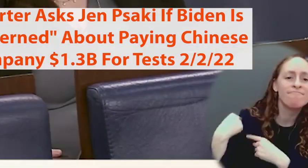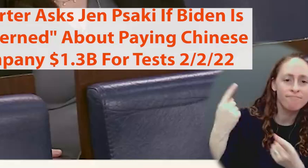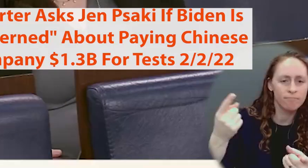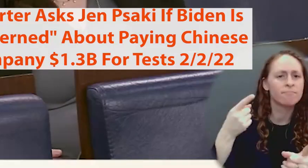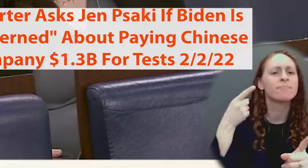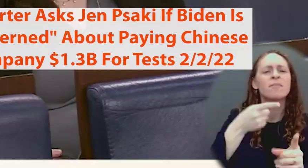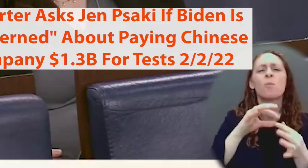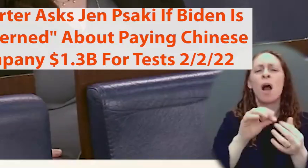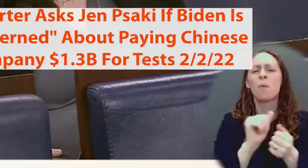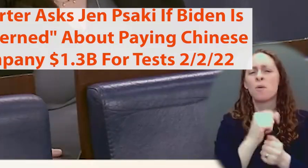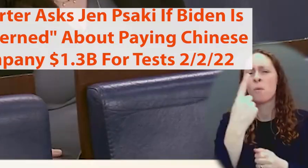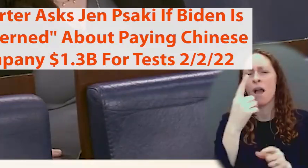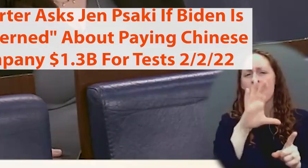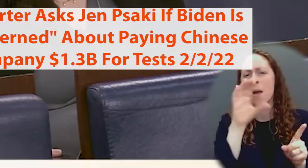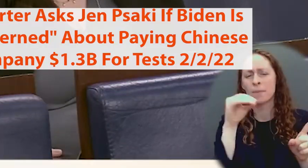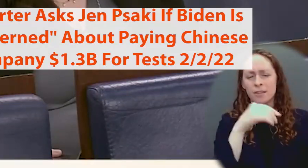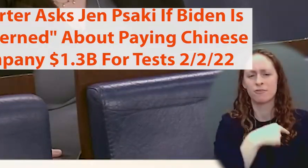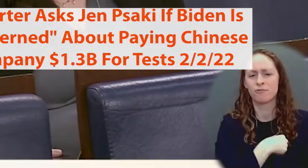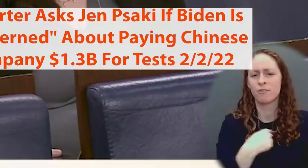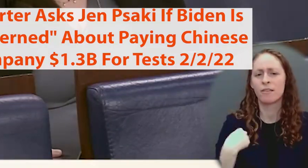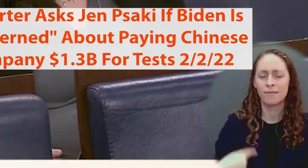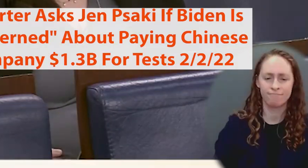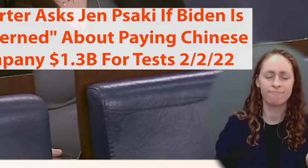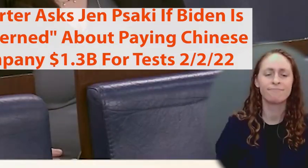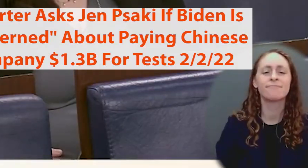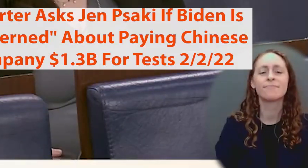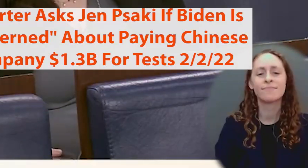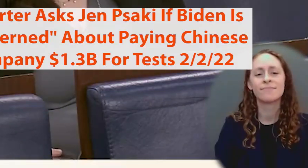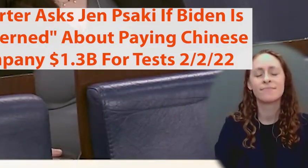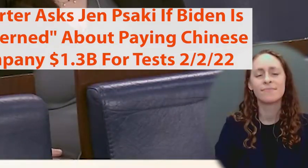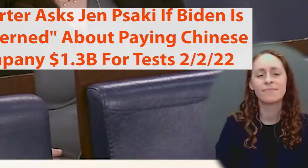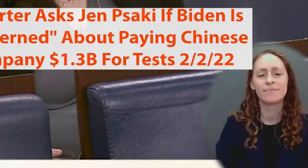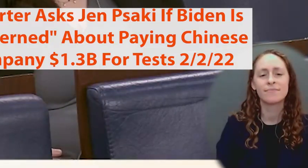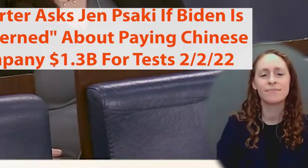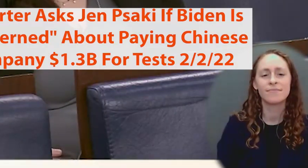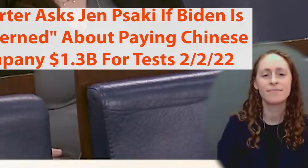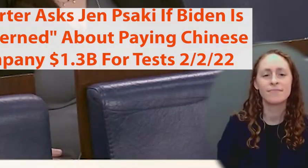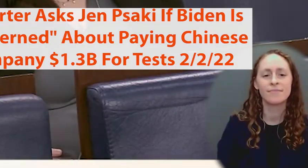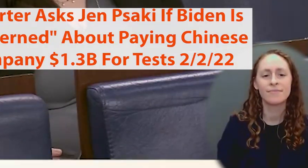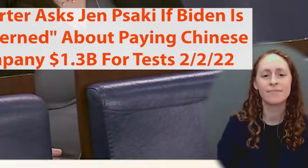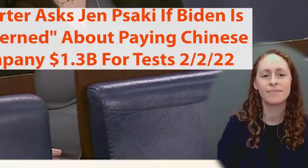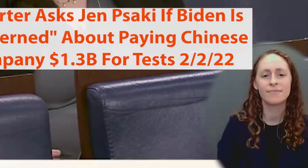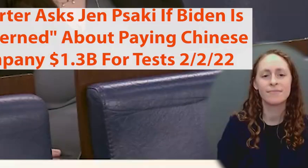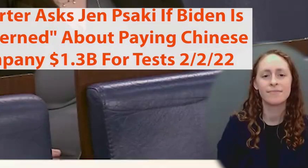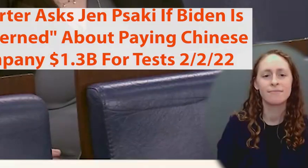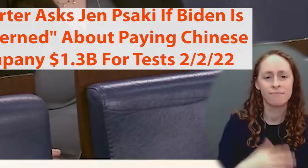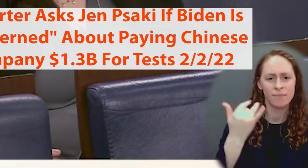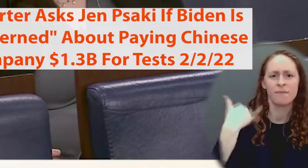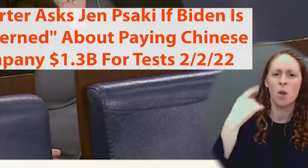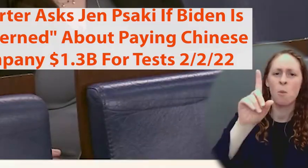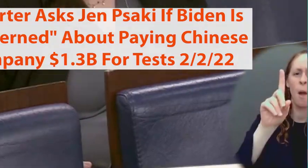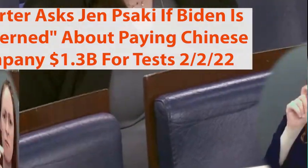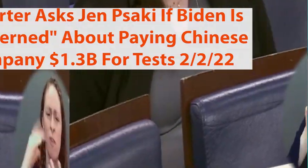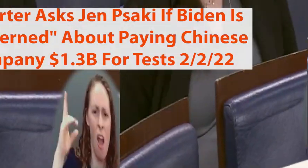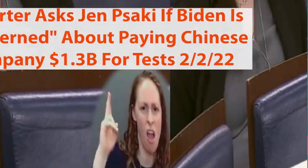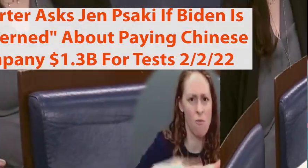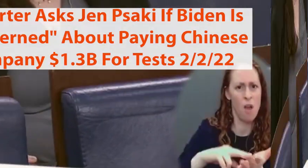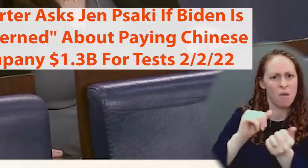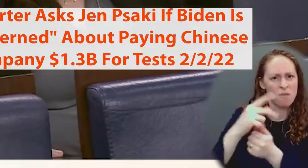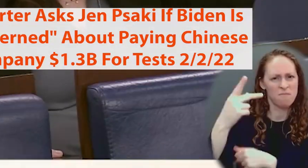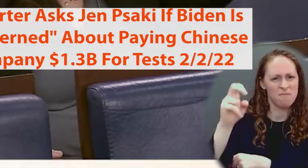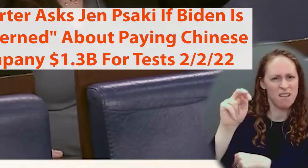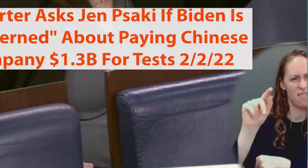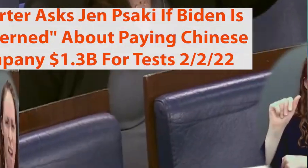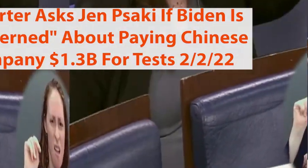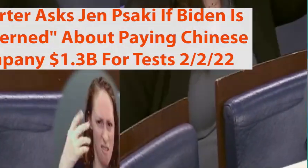is one of the providers. They signed a $1.3 billion contract with the Pentagon last month